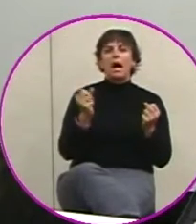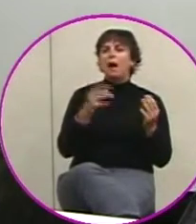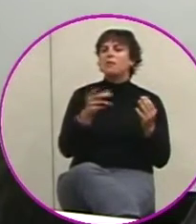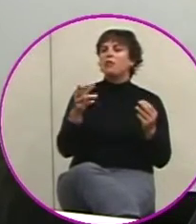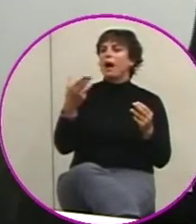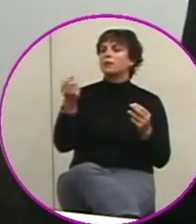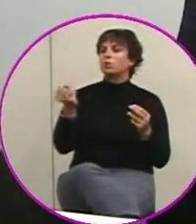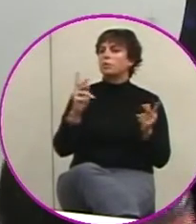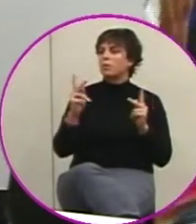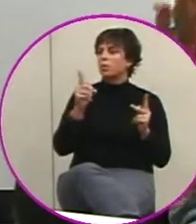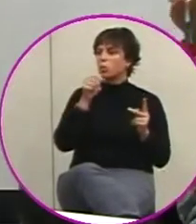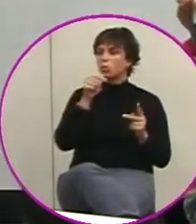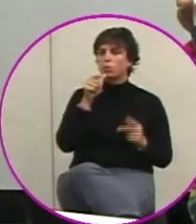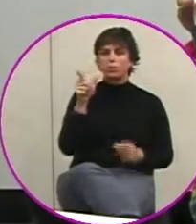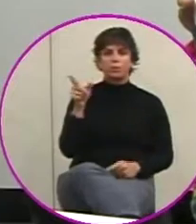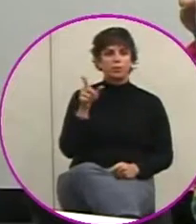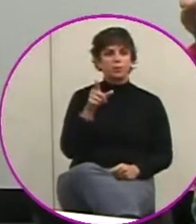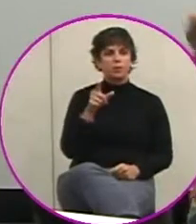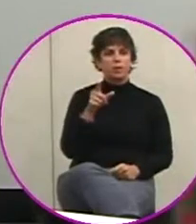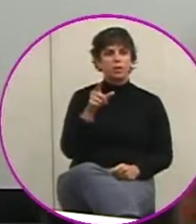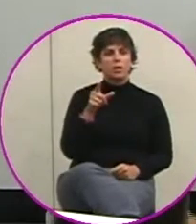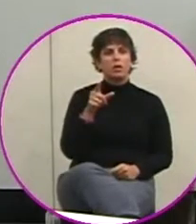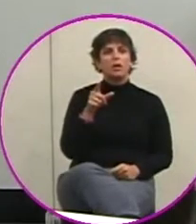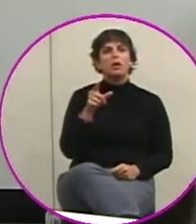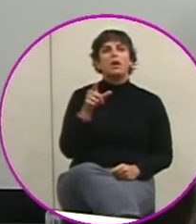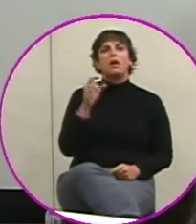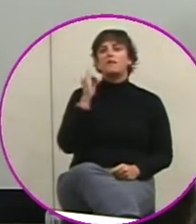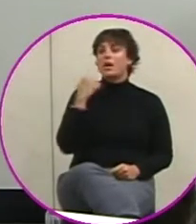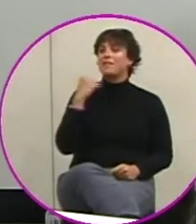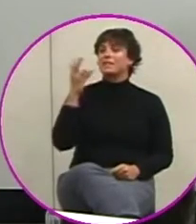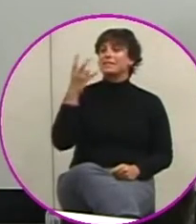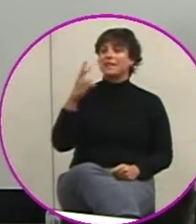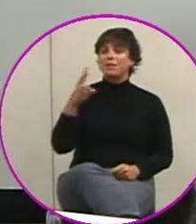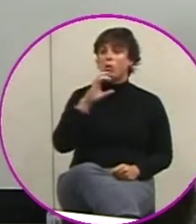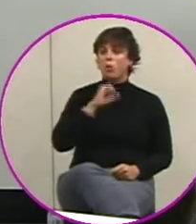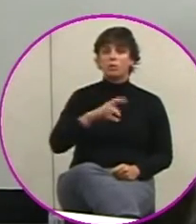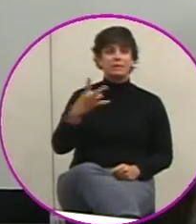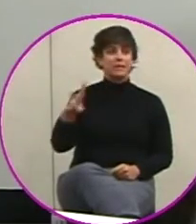are high school folks? If you've got a 17-year-old or an 18-year-old